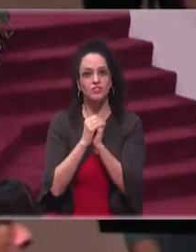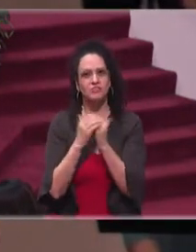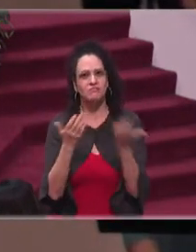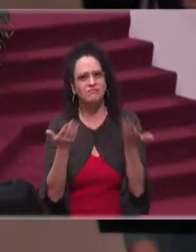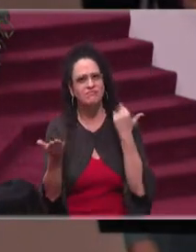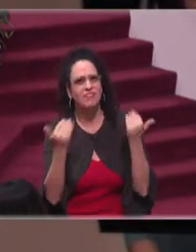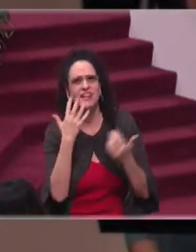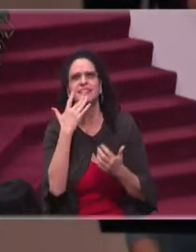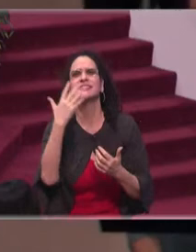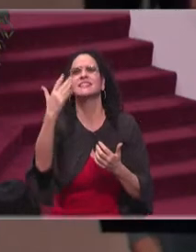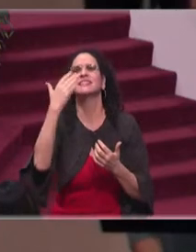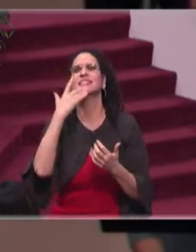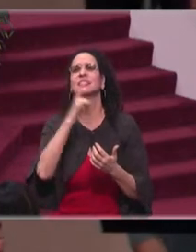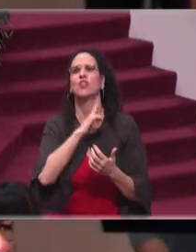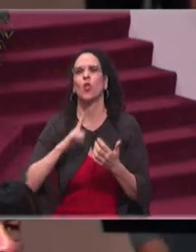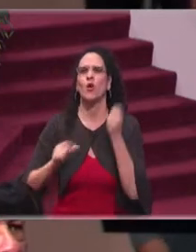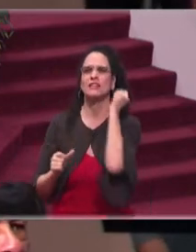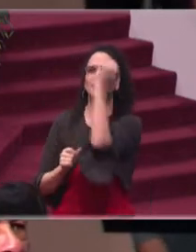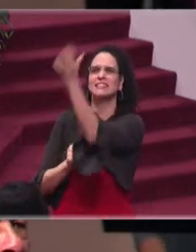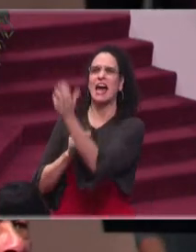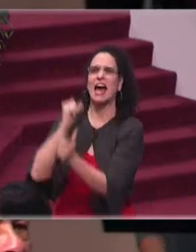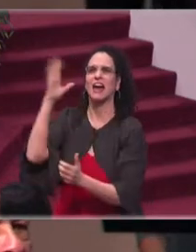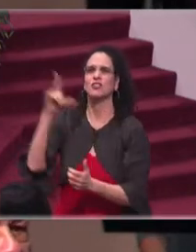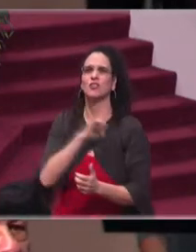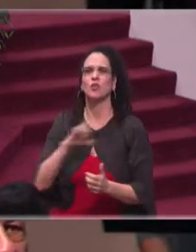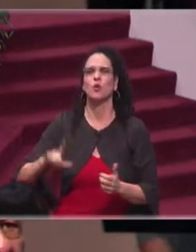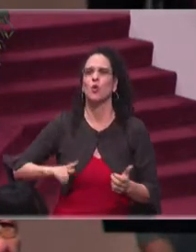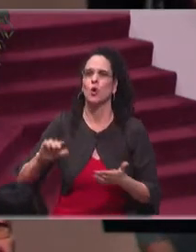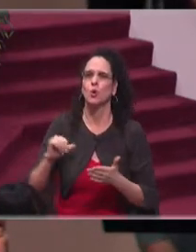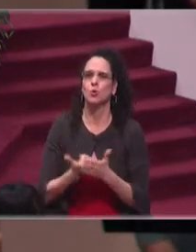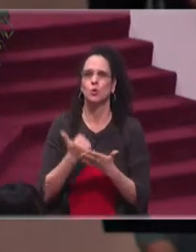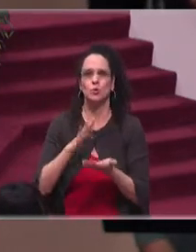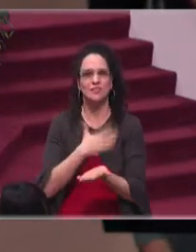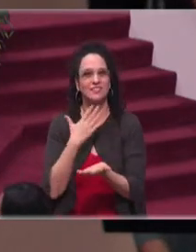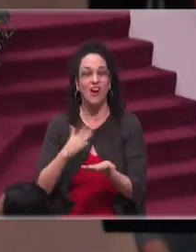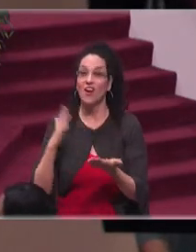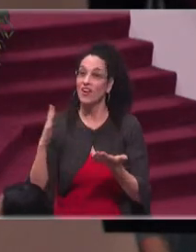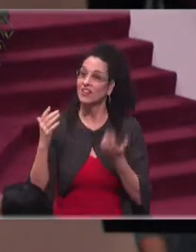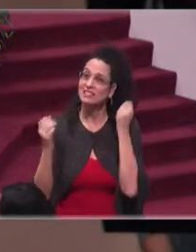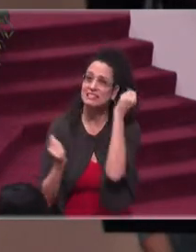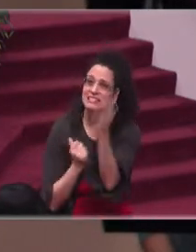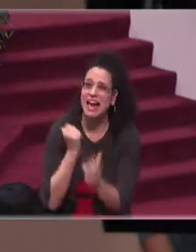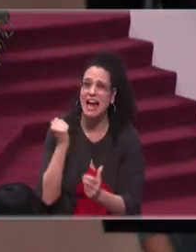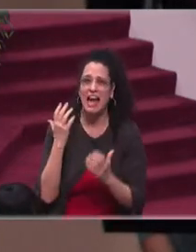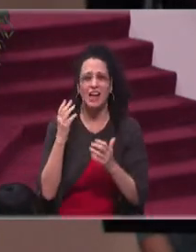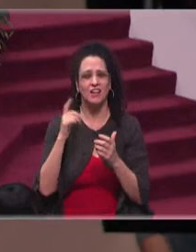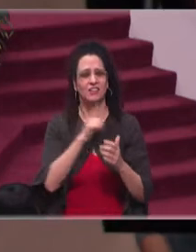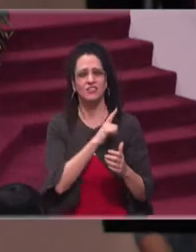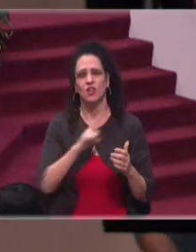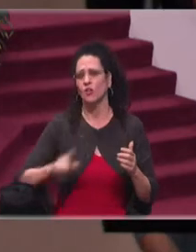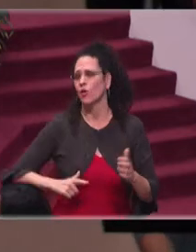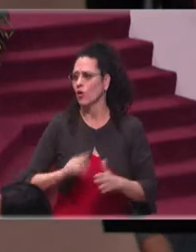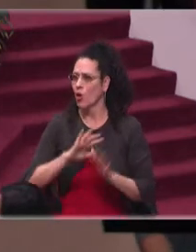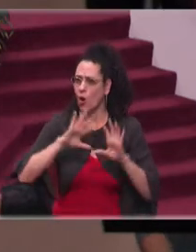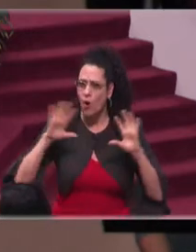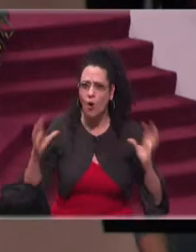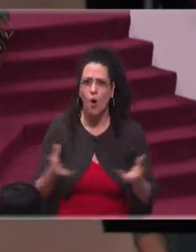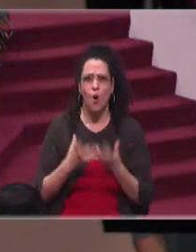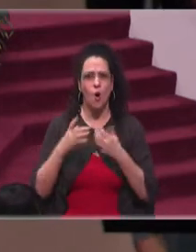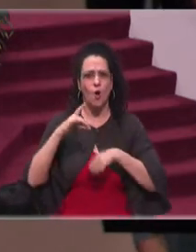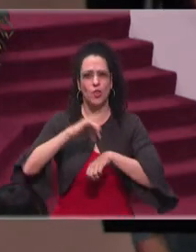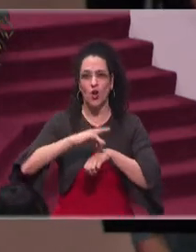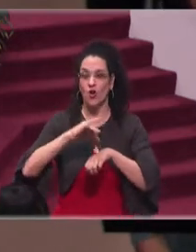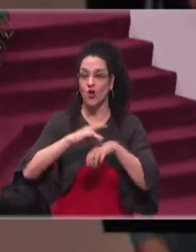song. Sing to the Lord, all the earth. Sing to the Lord and bless his name. Proclaim the